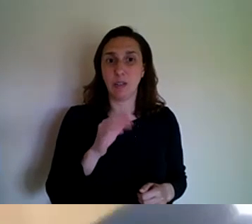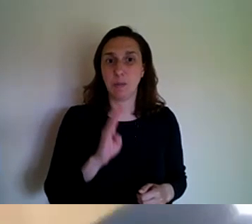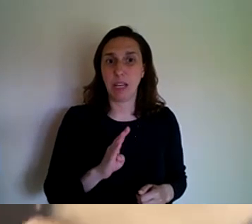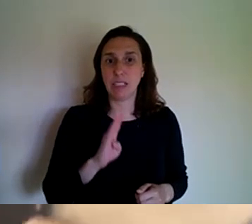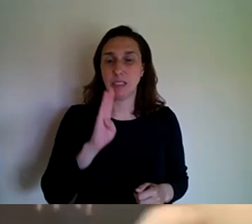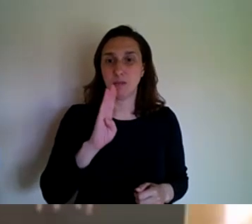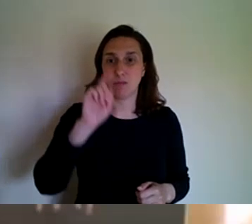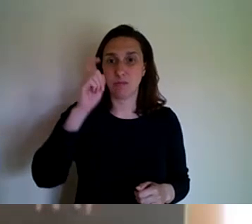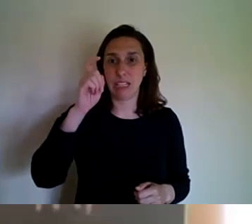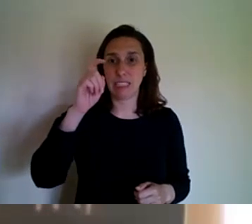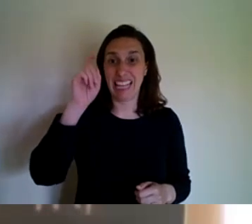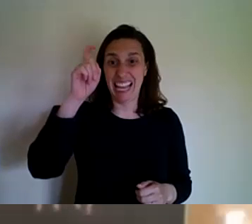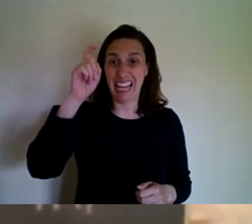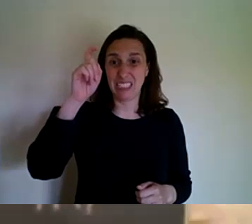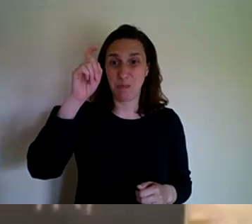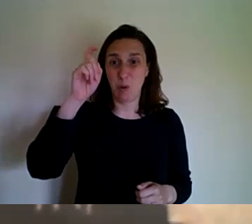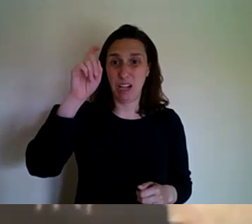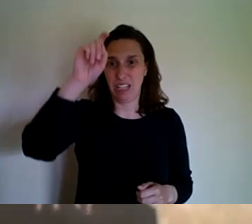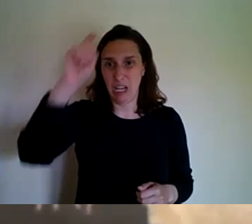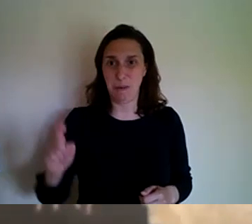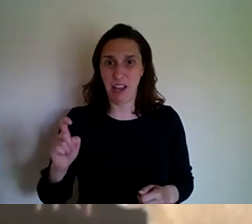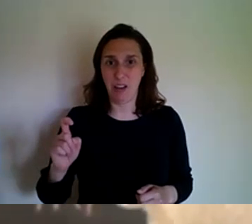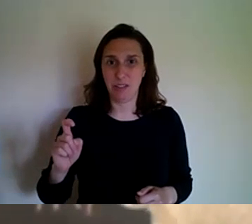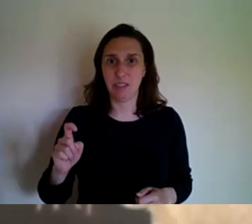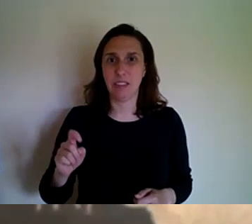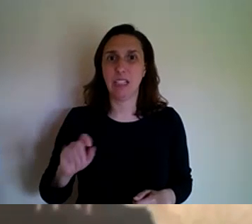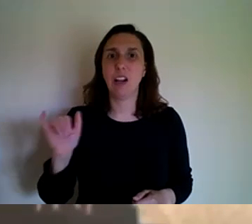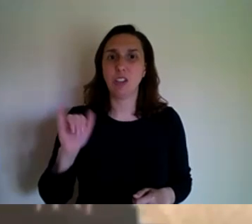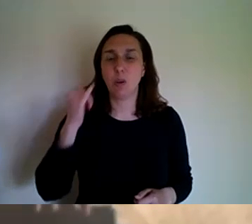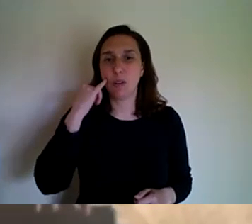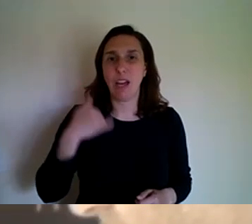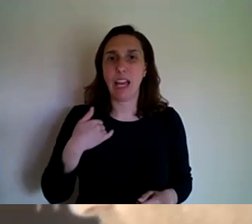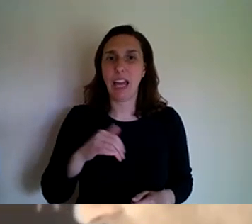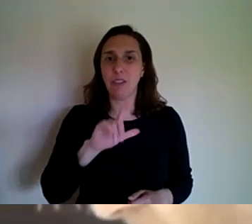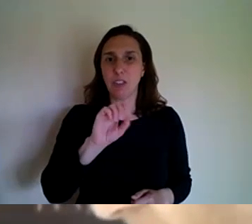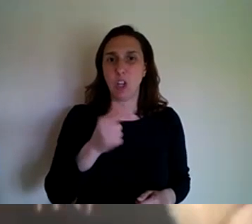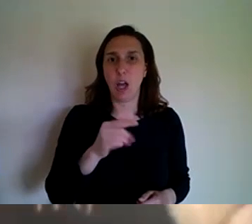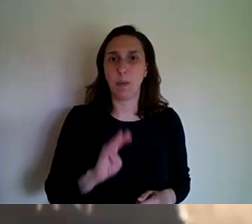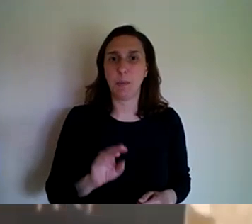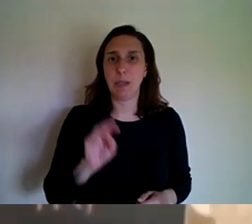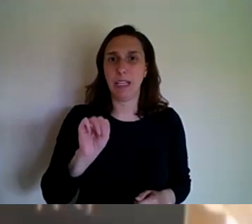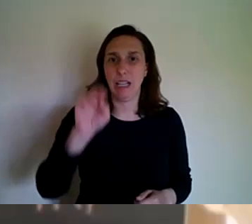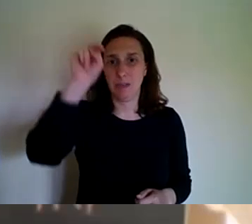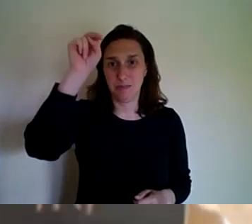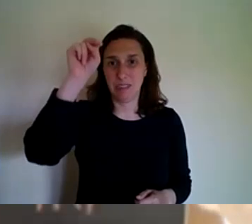down. The other thing is if I have something to a power in a logarithm, I can pull the power out front.